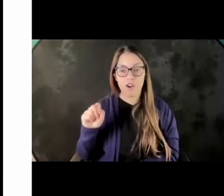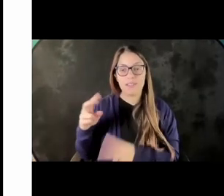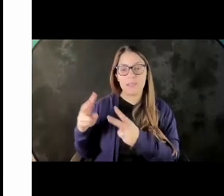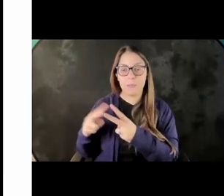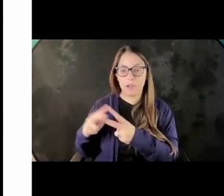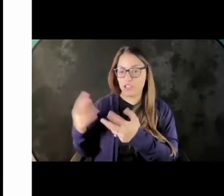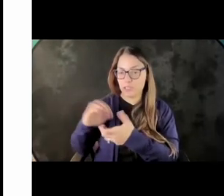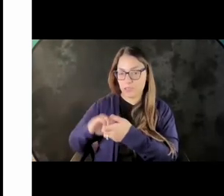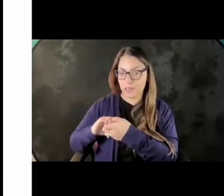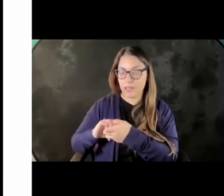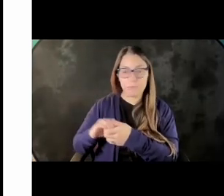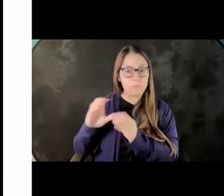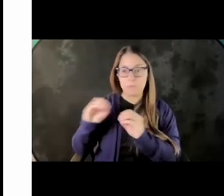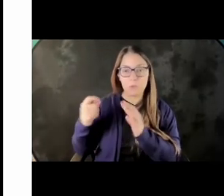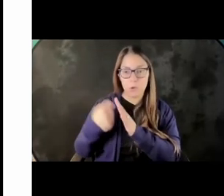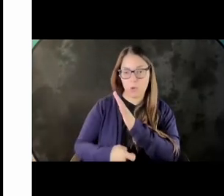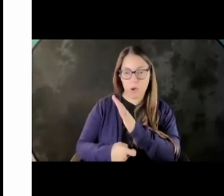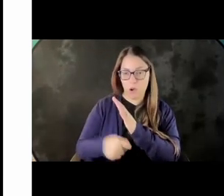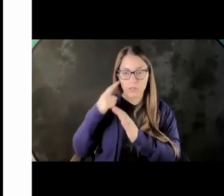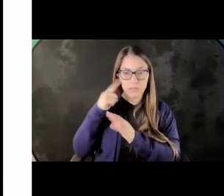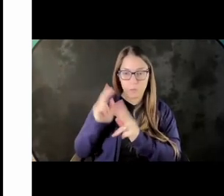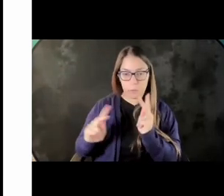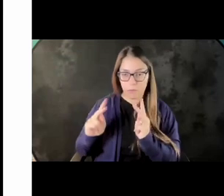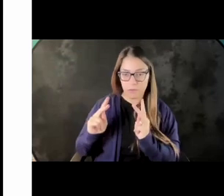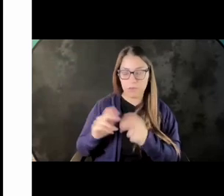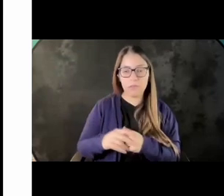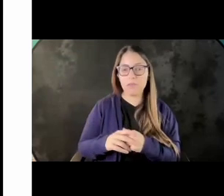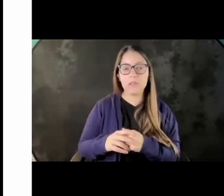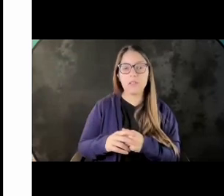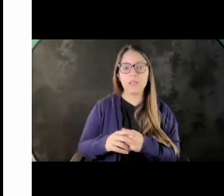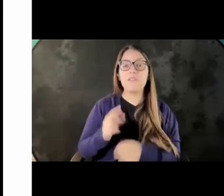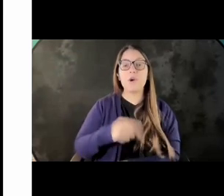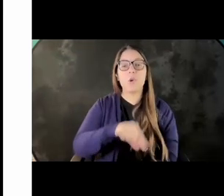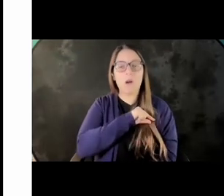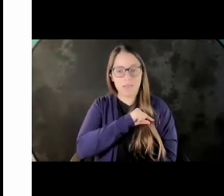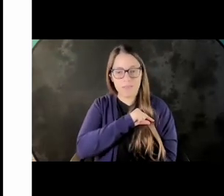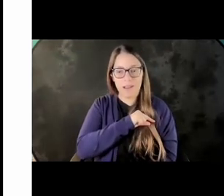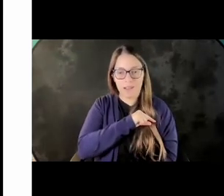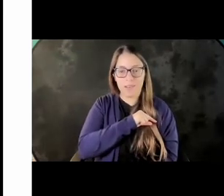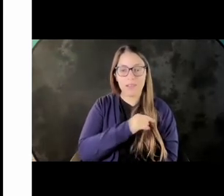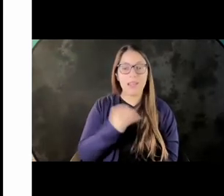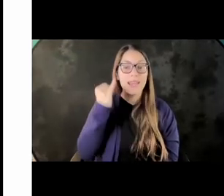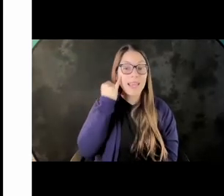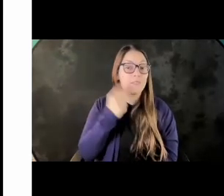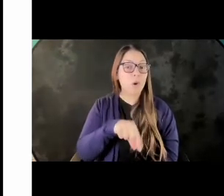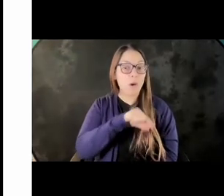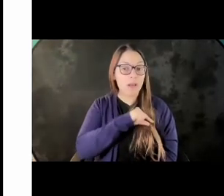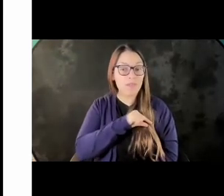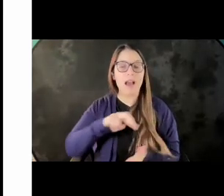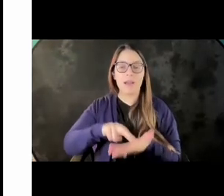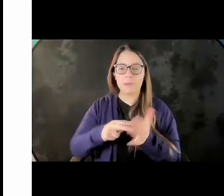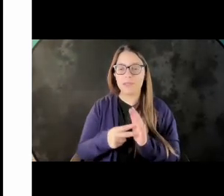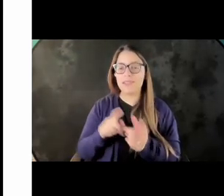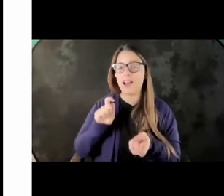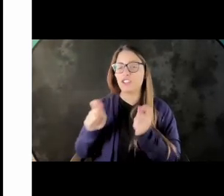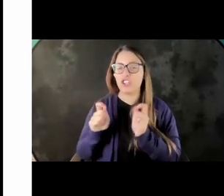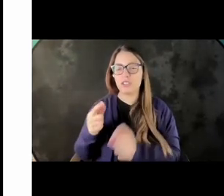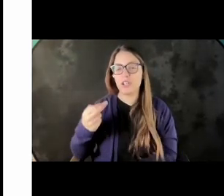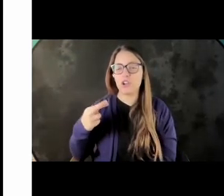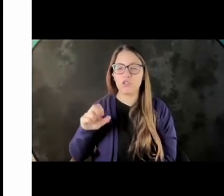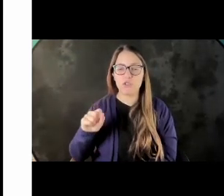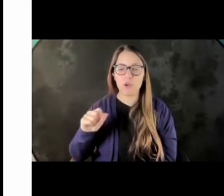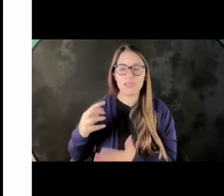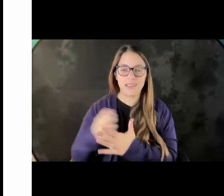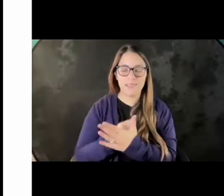no cost to qualifying taxpayers. Qualifying means adjusted gross income, $84,000